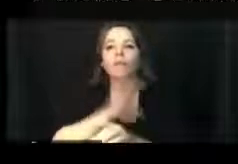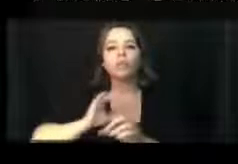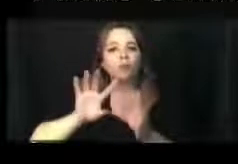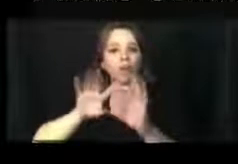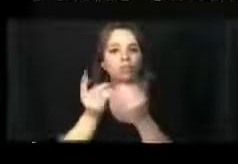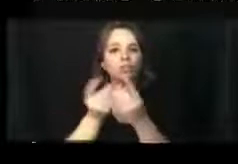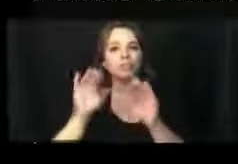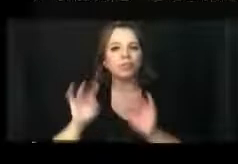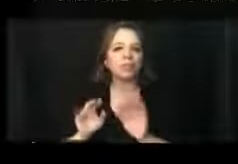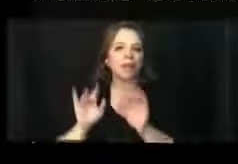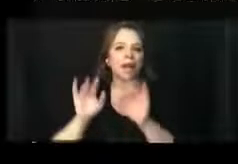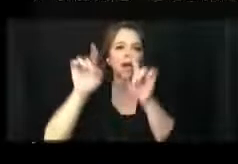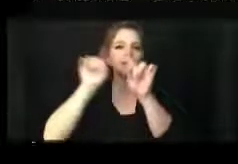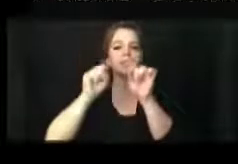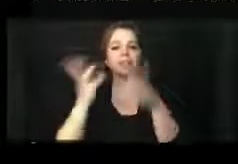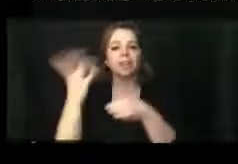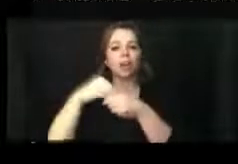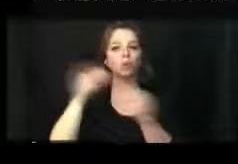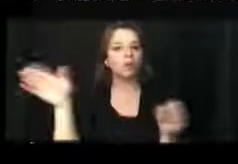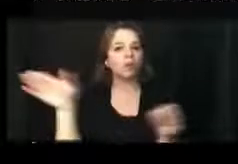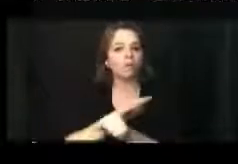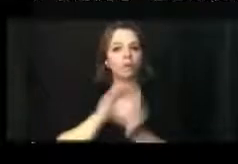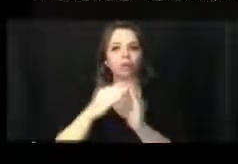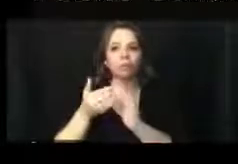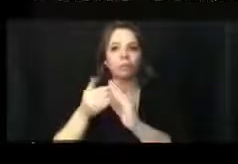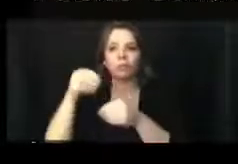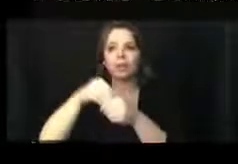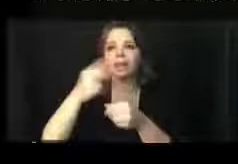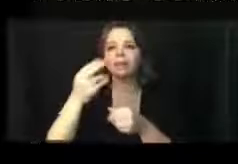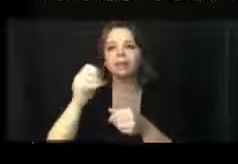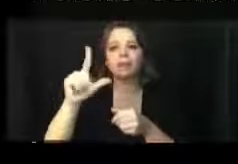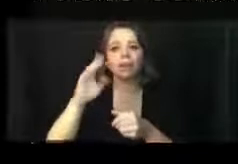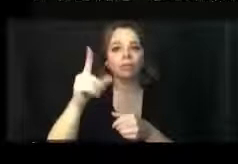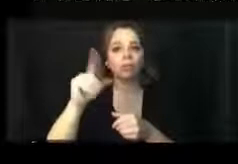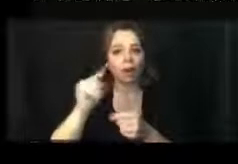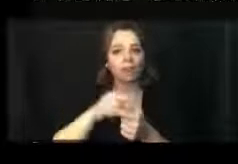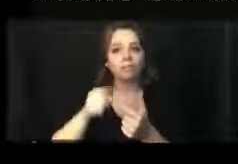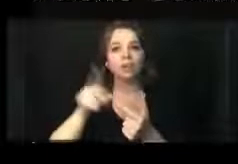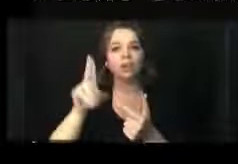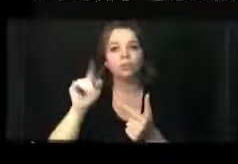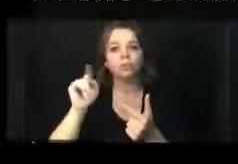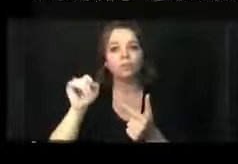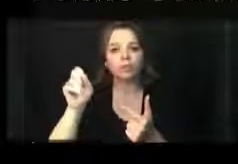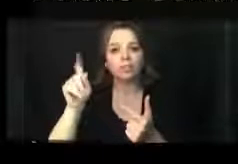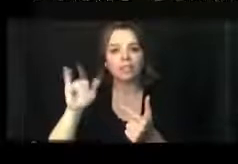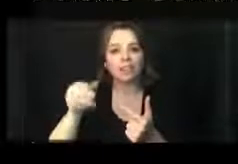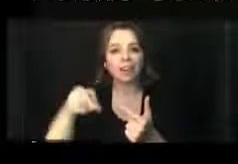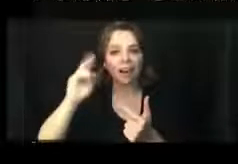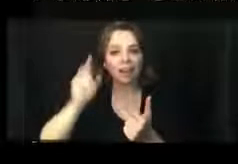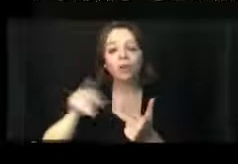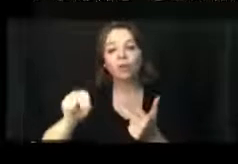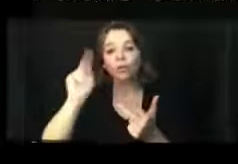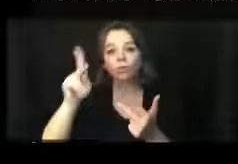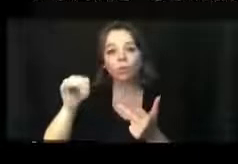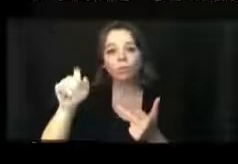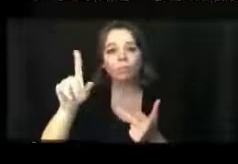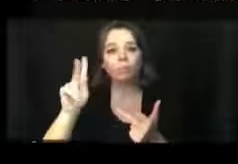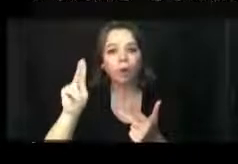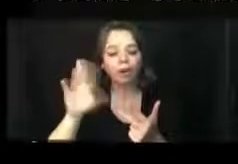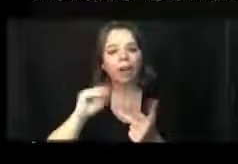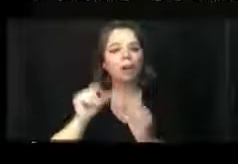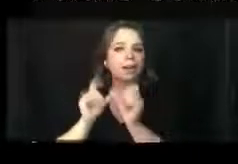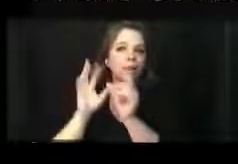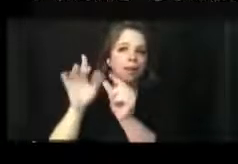capturing the full LGBTQ plus community of this Hillcrest, University Heights, North Park region, and extends into La Mesa and